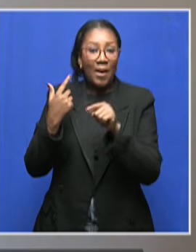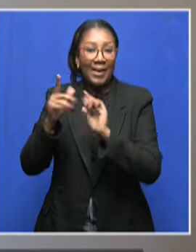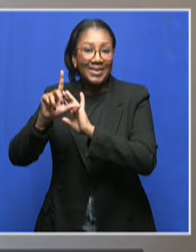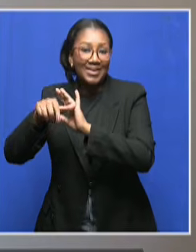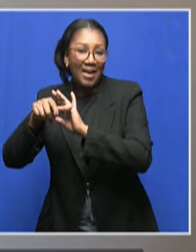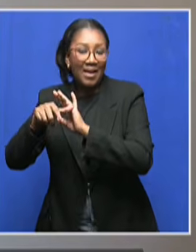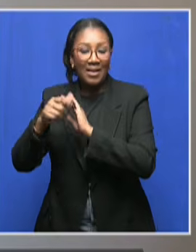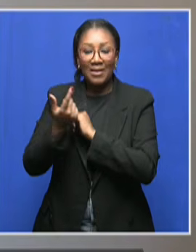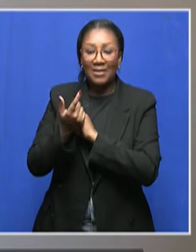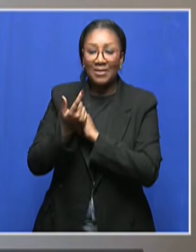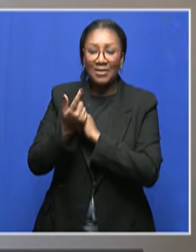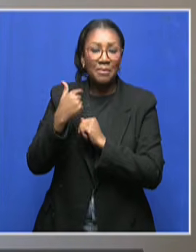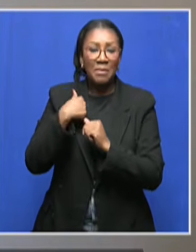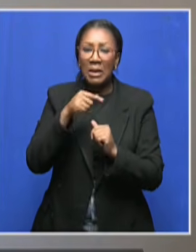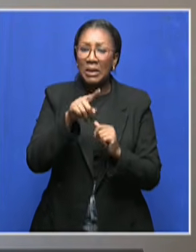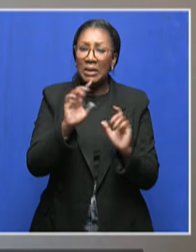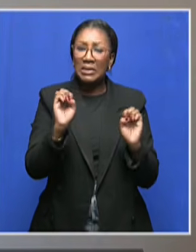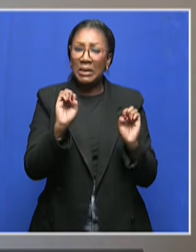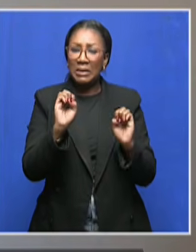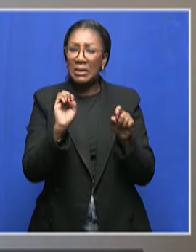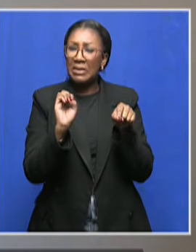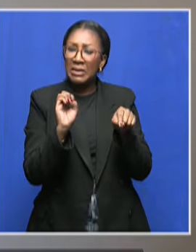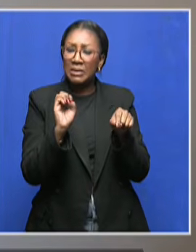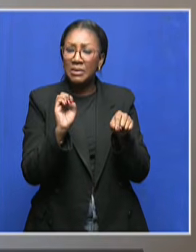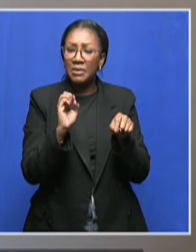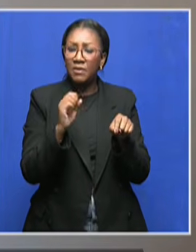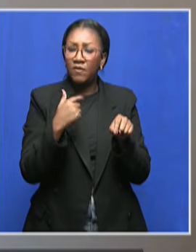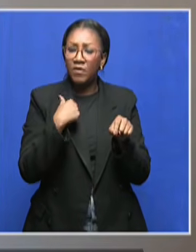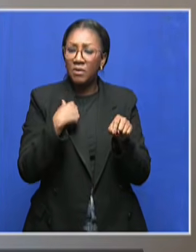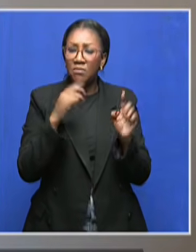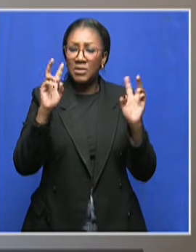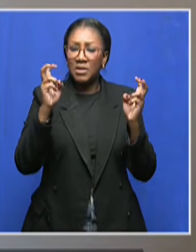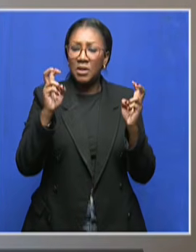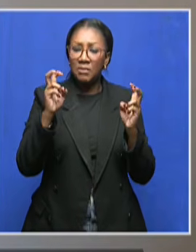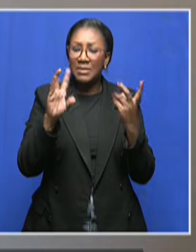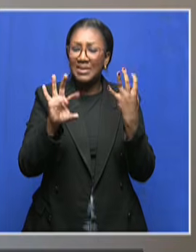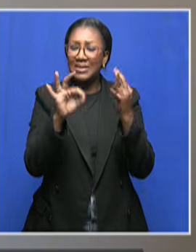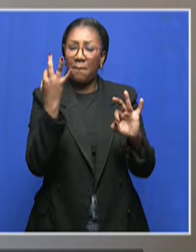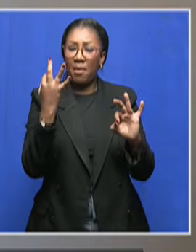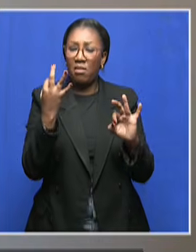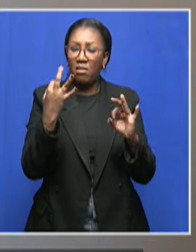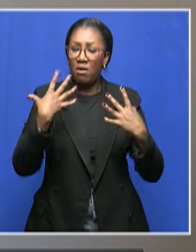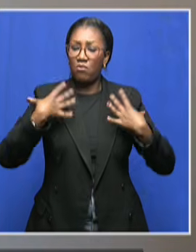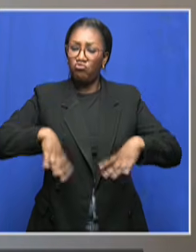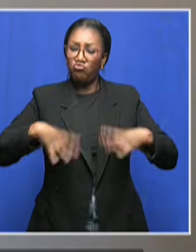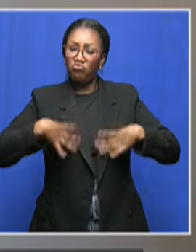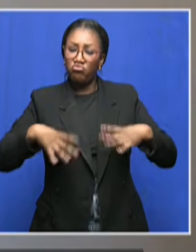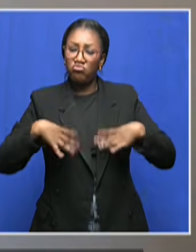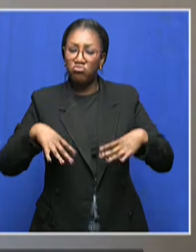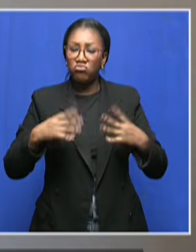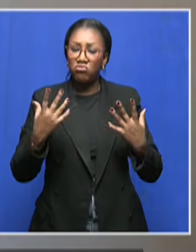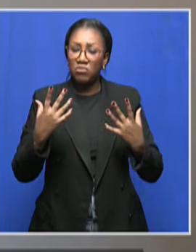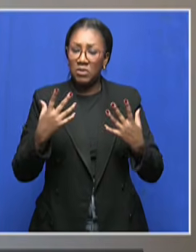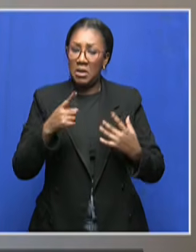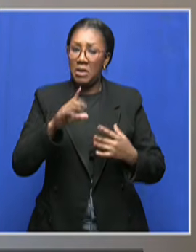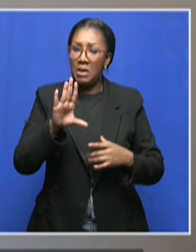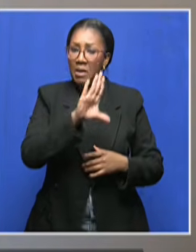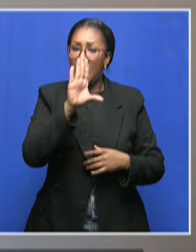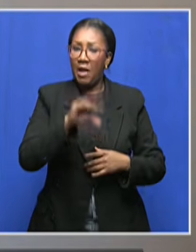style, but there was no design philosophy that unified what like an